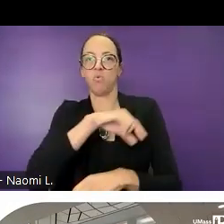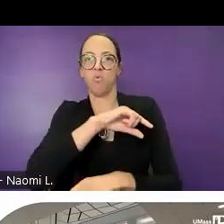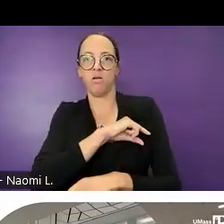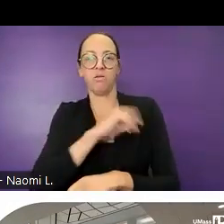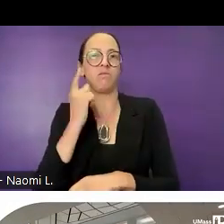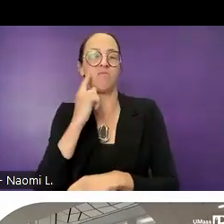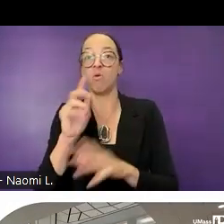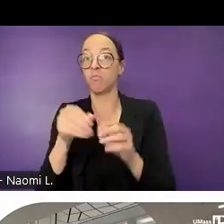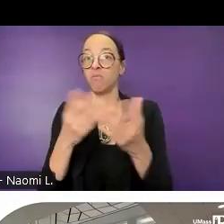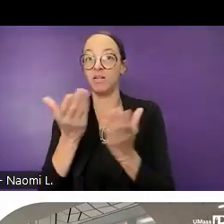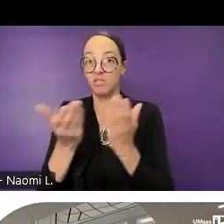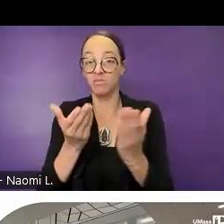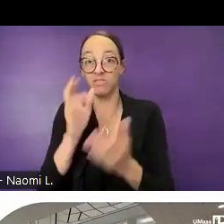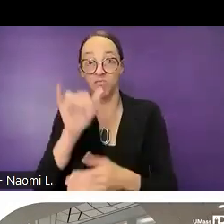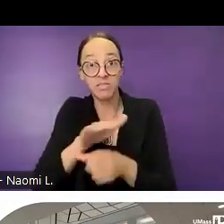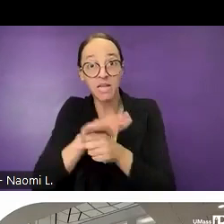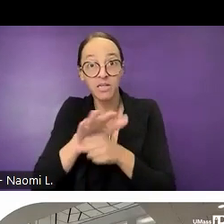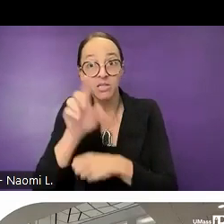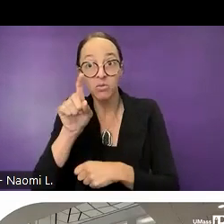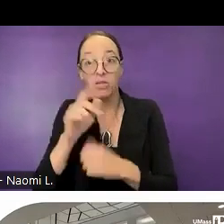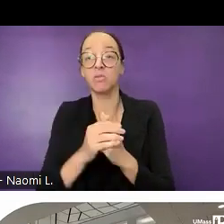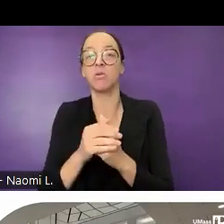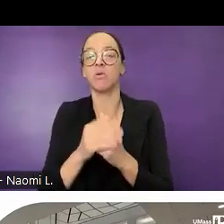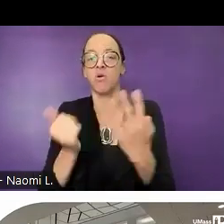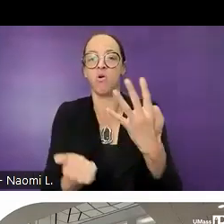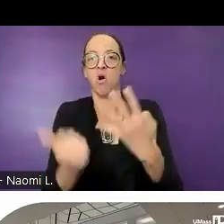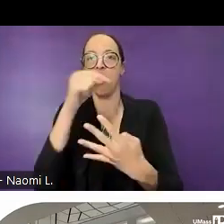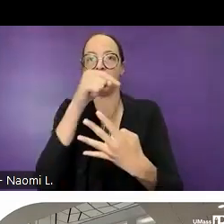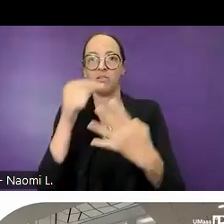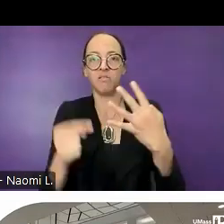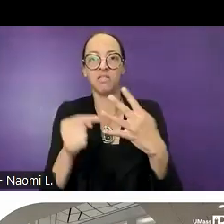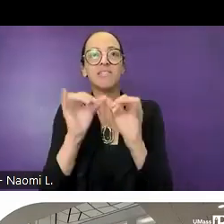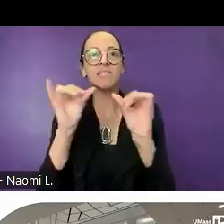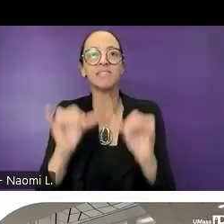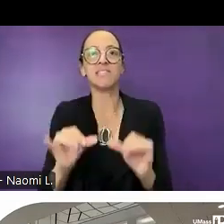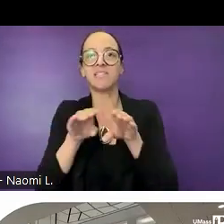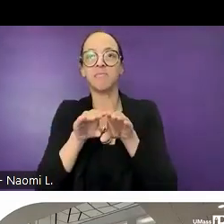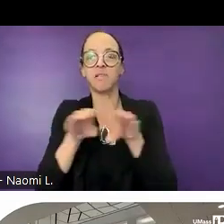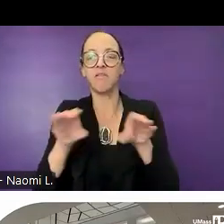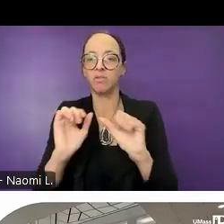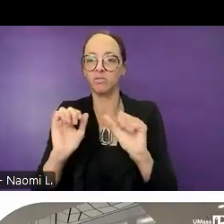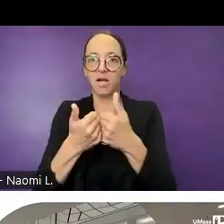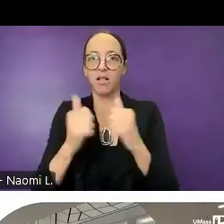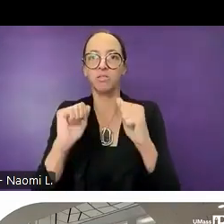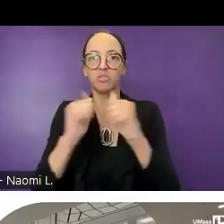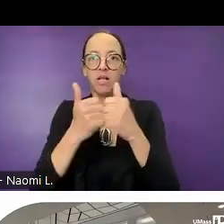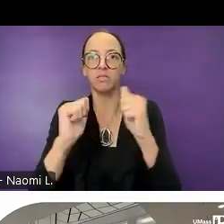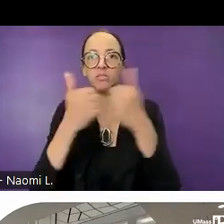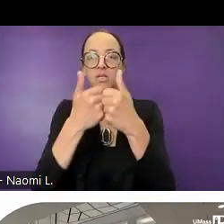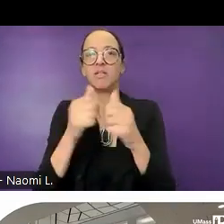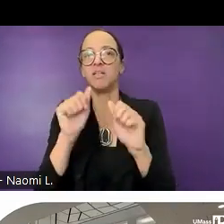adequate. All of these sort of system-level challenges can result in increased risk for